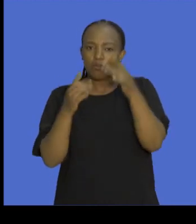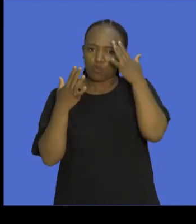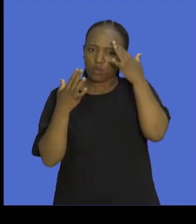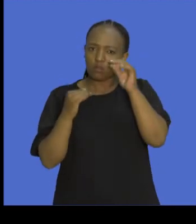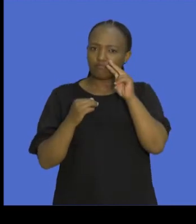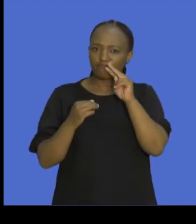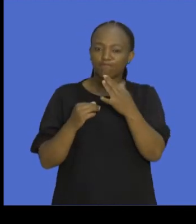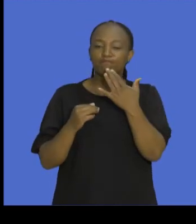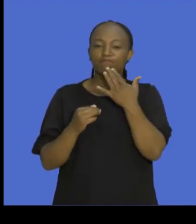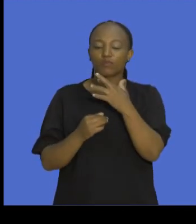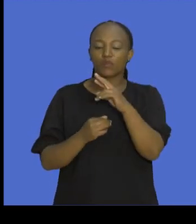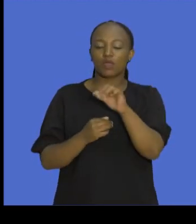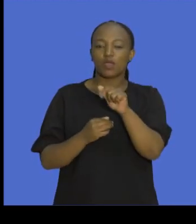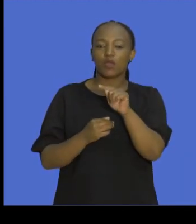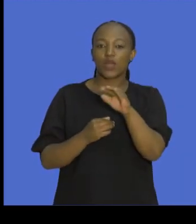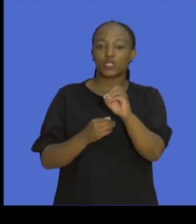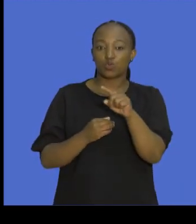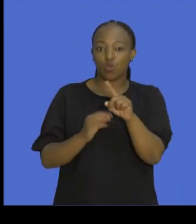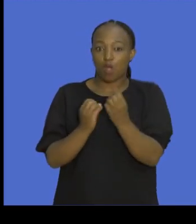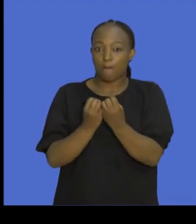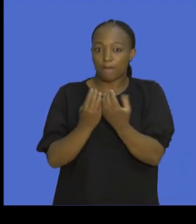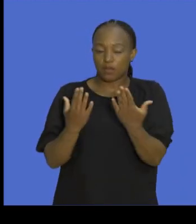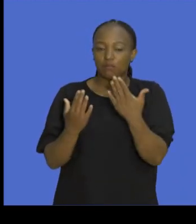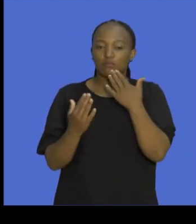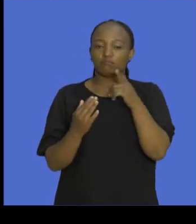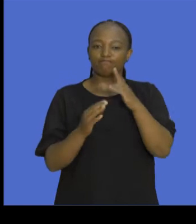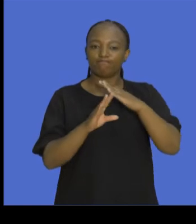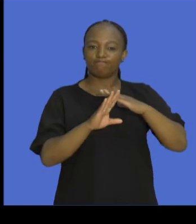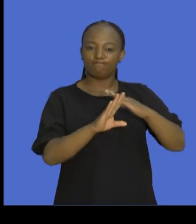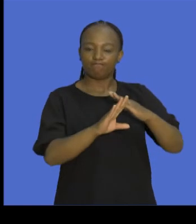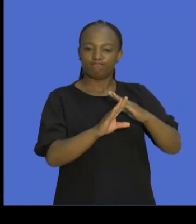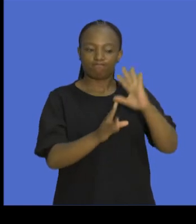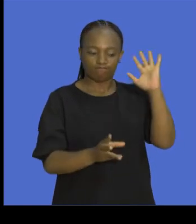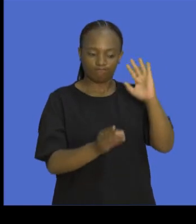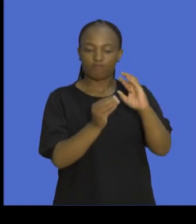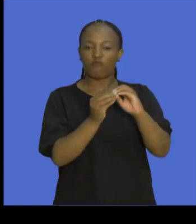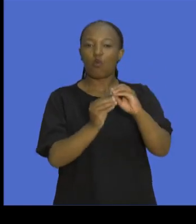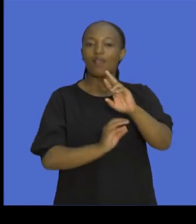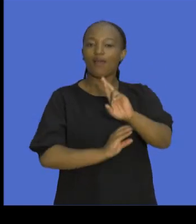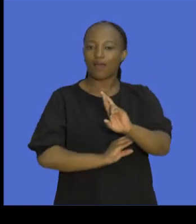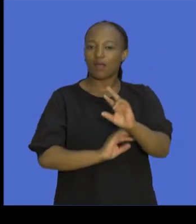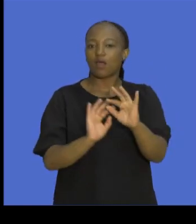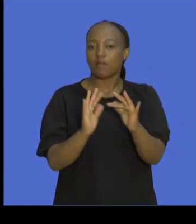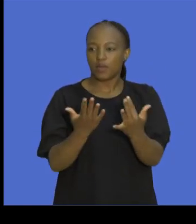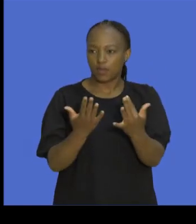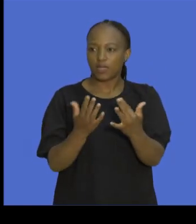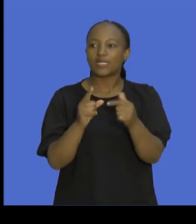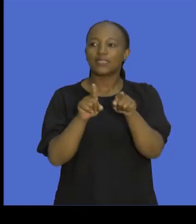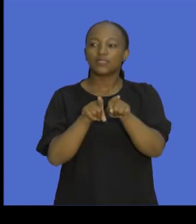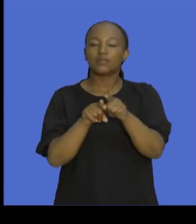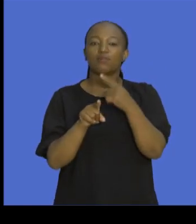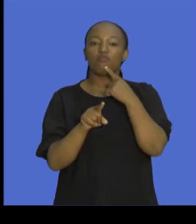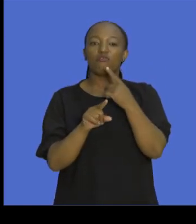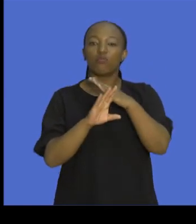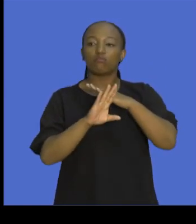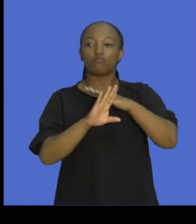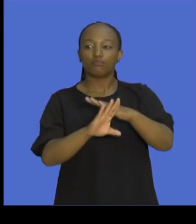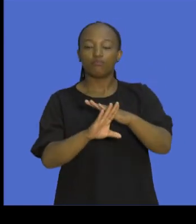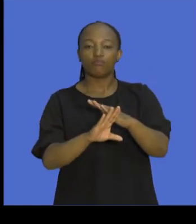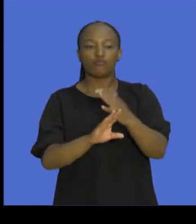the ratio of voltage to current, which is our resistance for the total resistance as well as the resistance